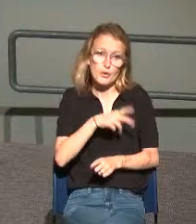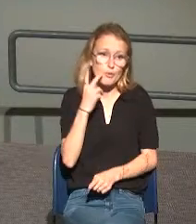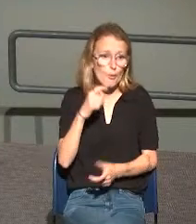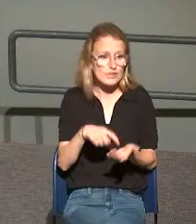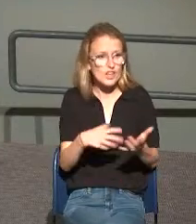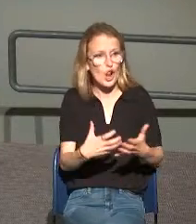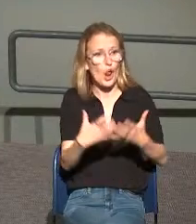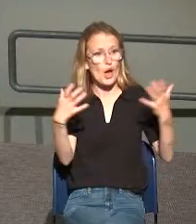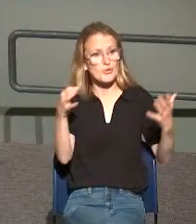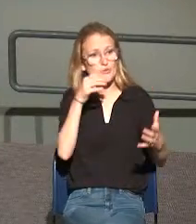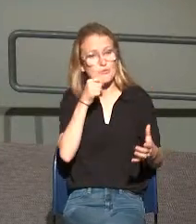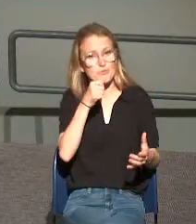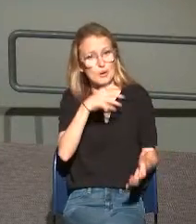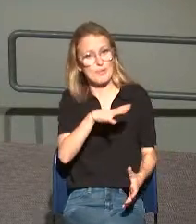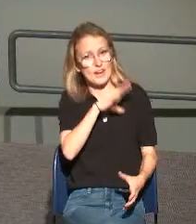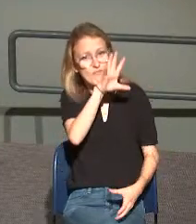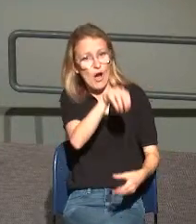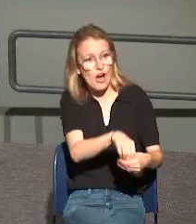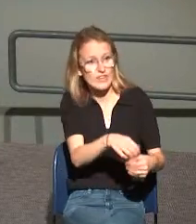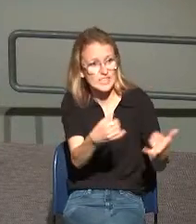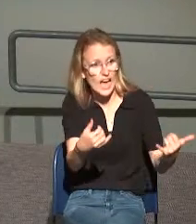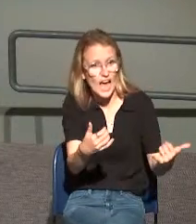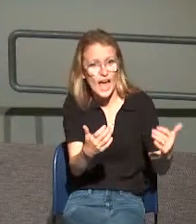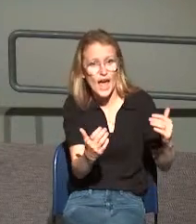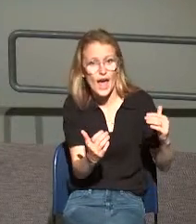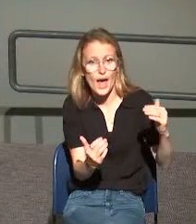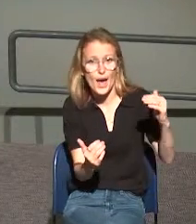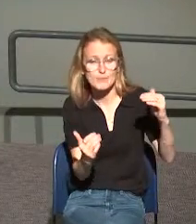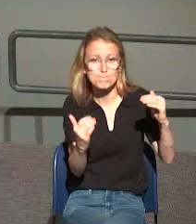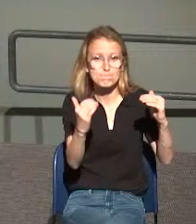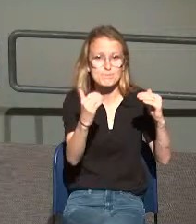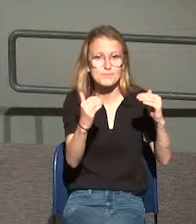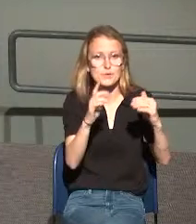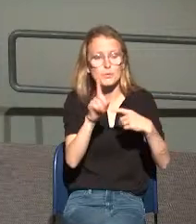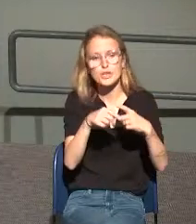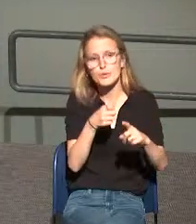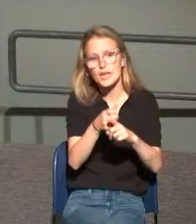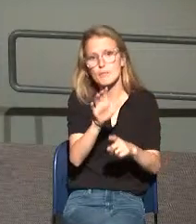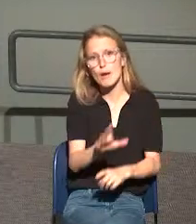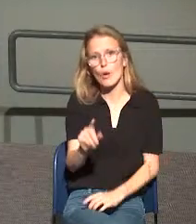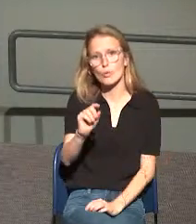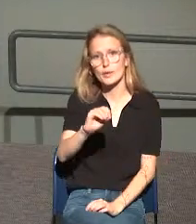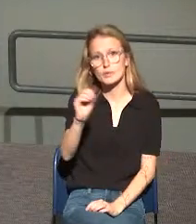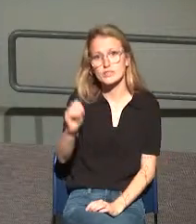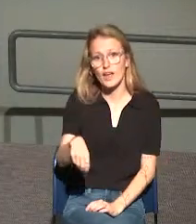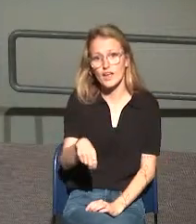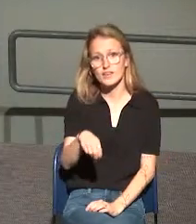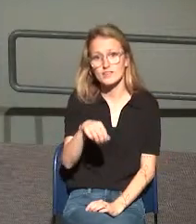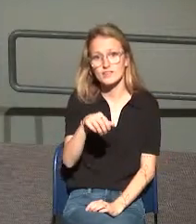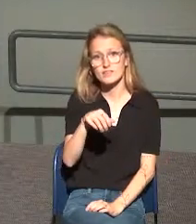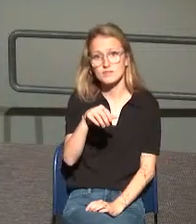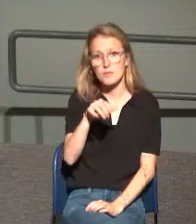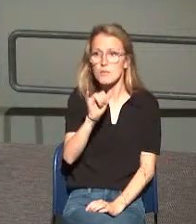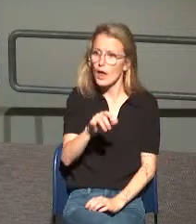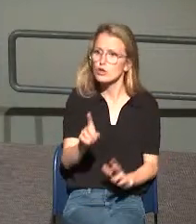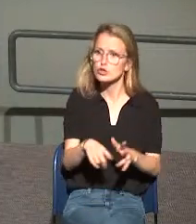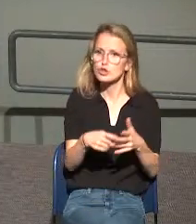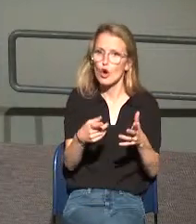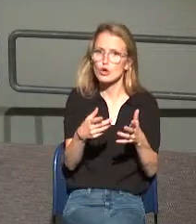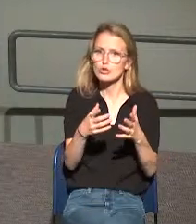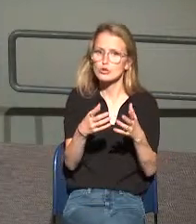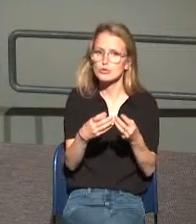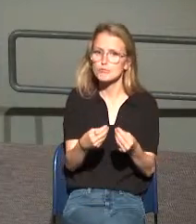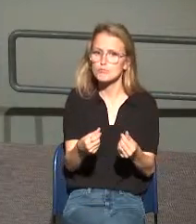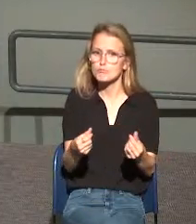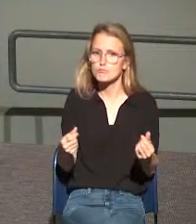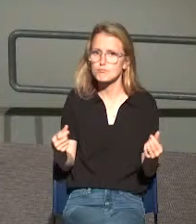percentages of women in. And I saw something that said once you hit about 20%, that sort of starts to go away, that